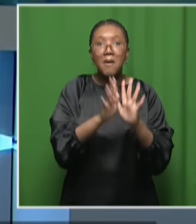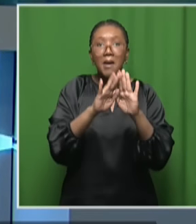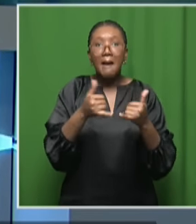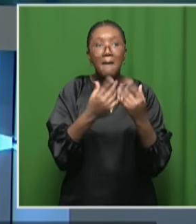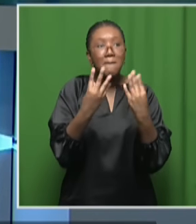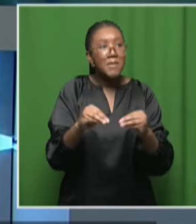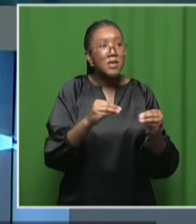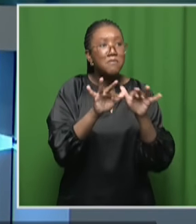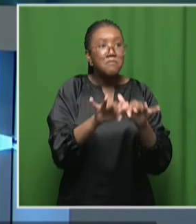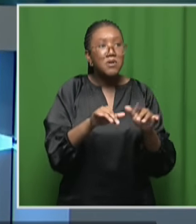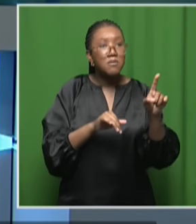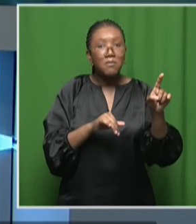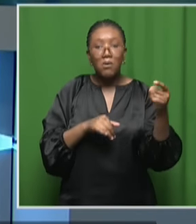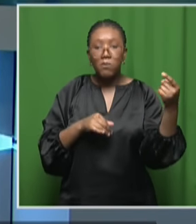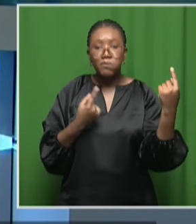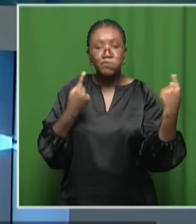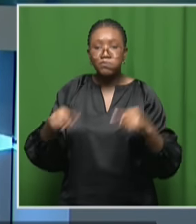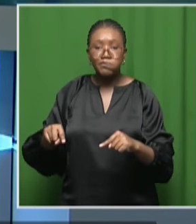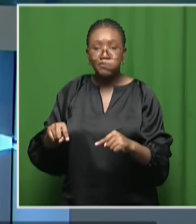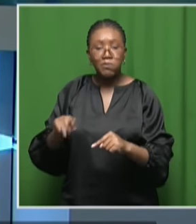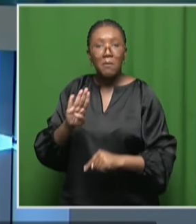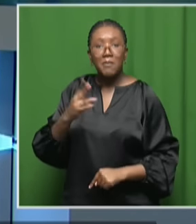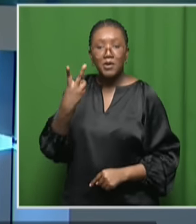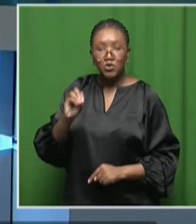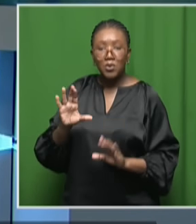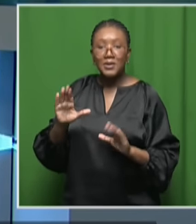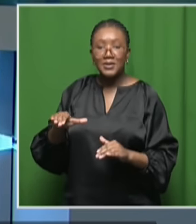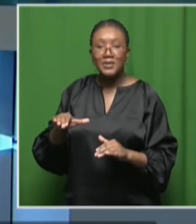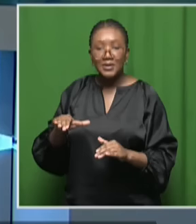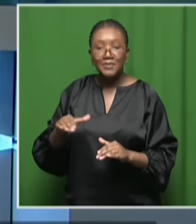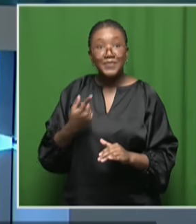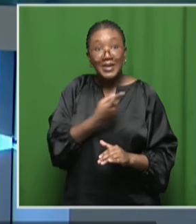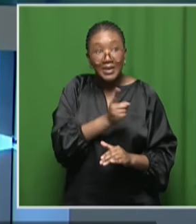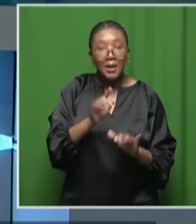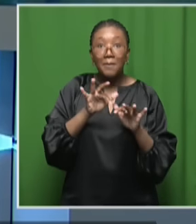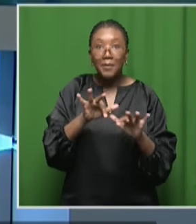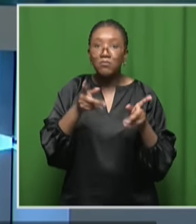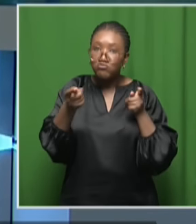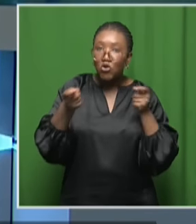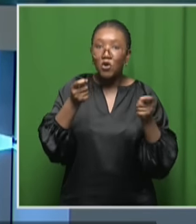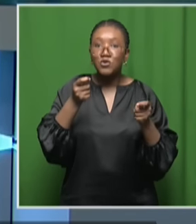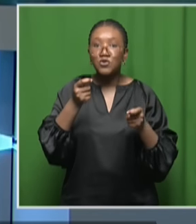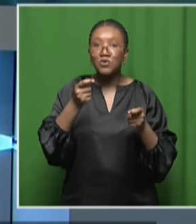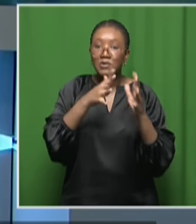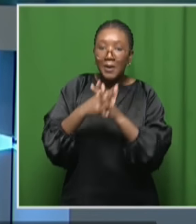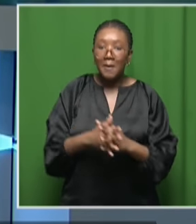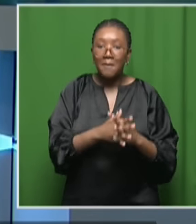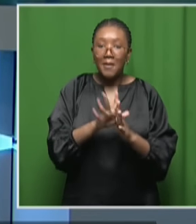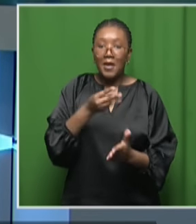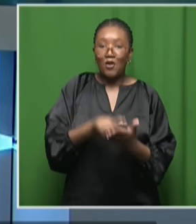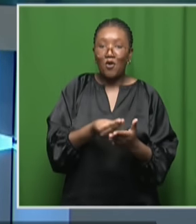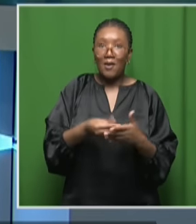use South African Twitter terminology, the owners of the US economy were here. No matter